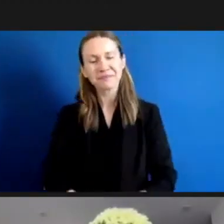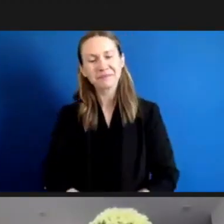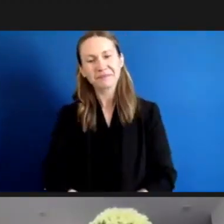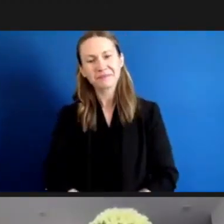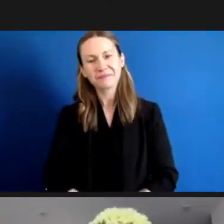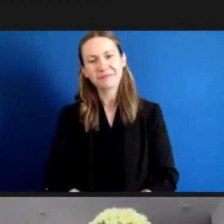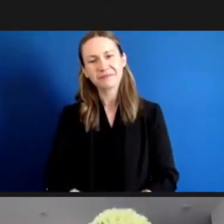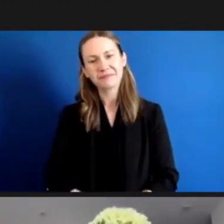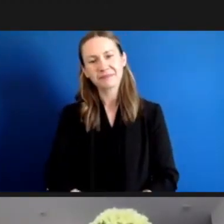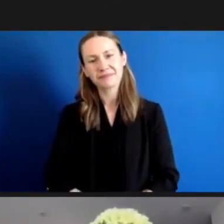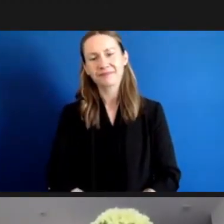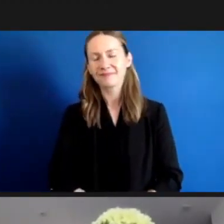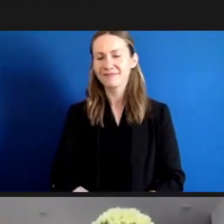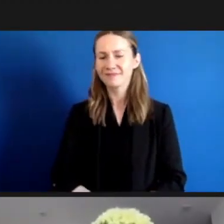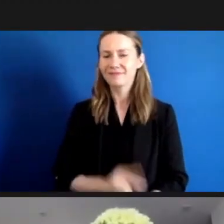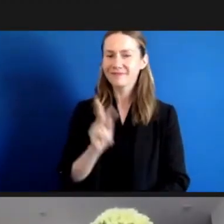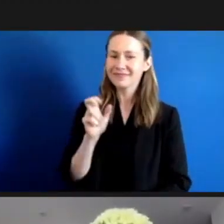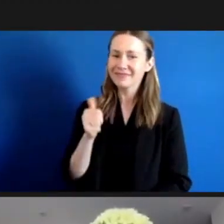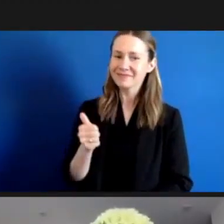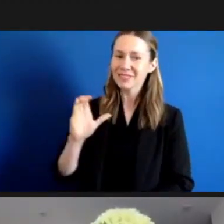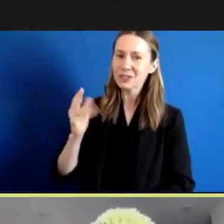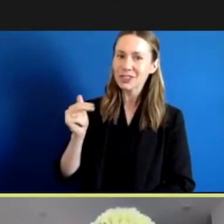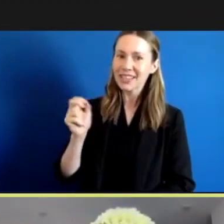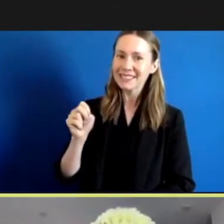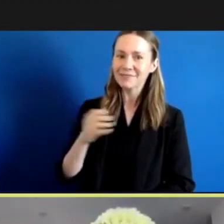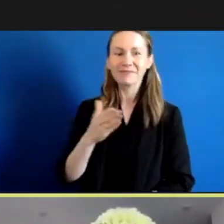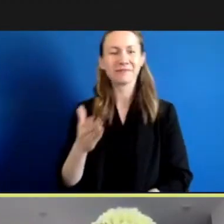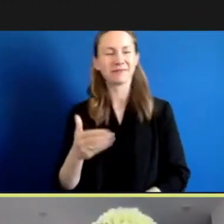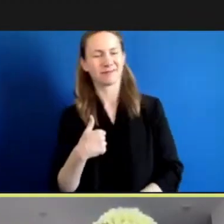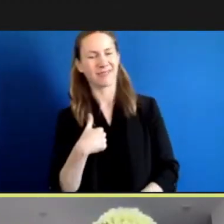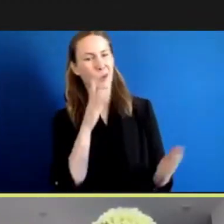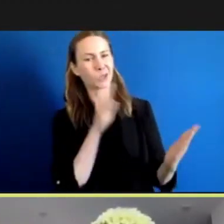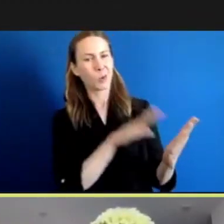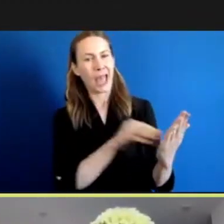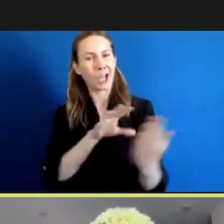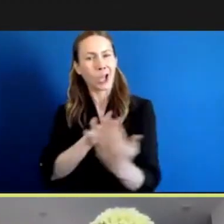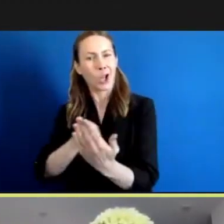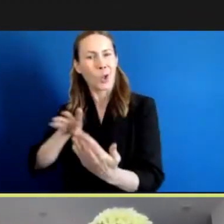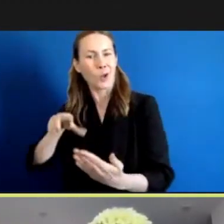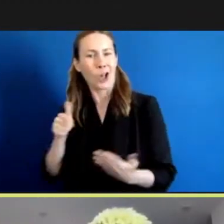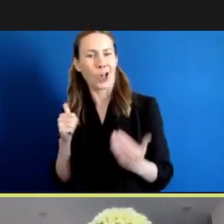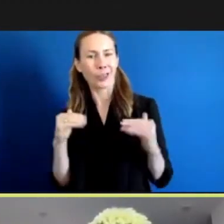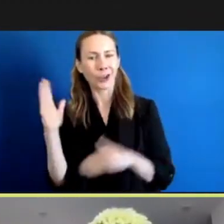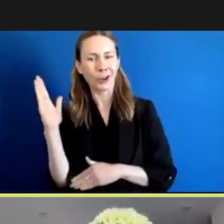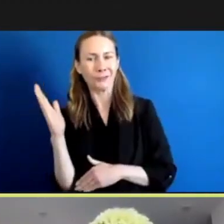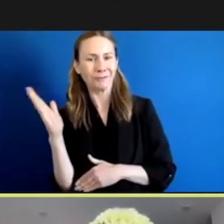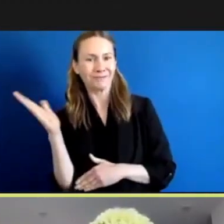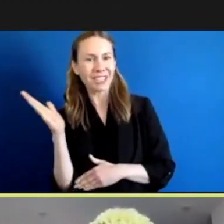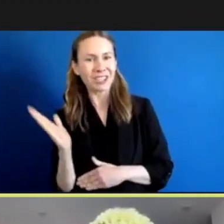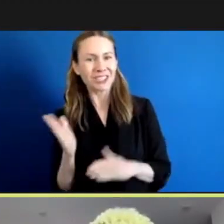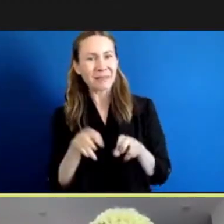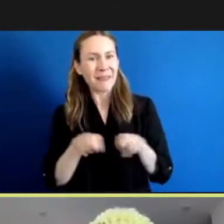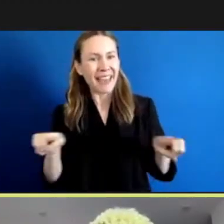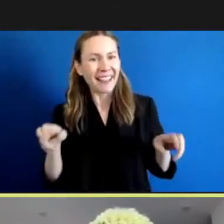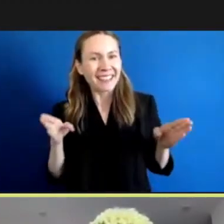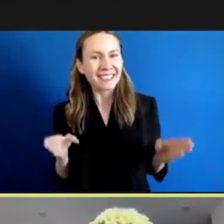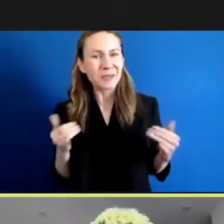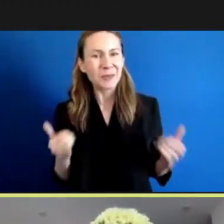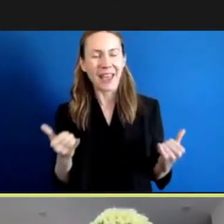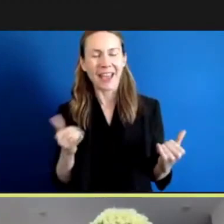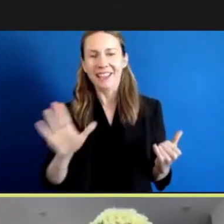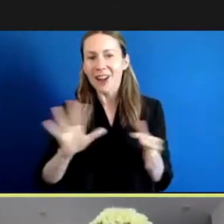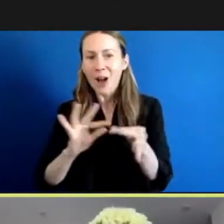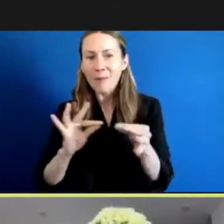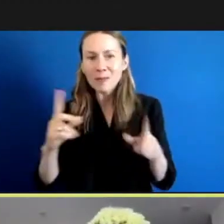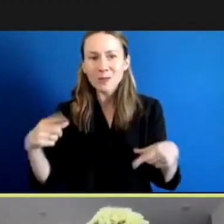Great. Chase? I would like to echo my other panelists that I'm getting to be with today. I love all the comments so far.